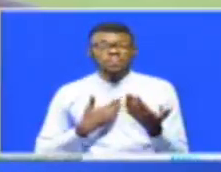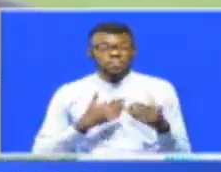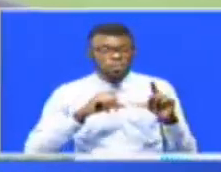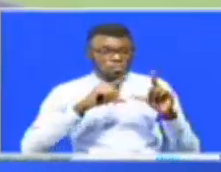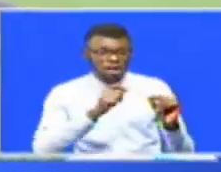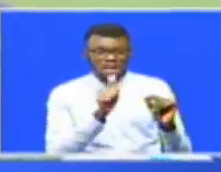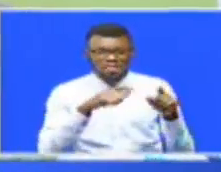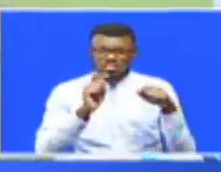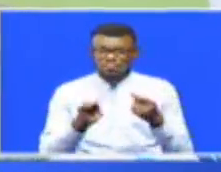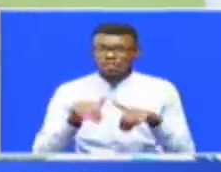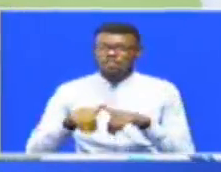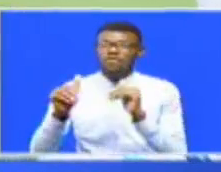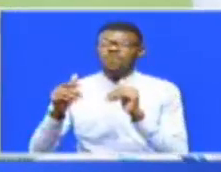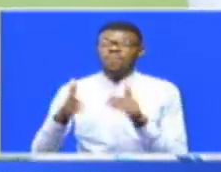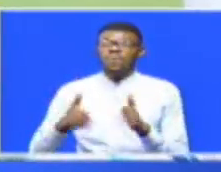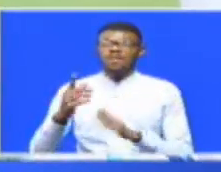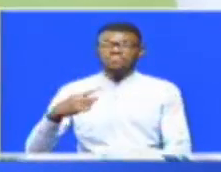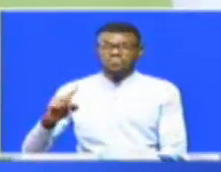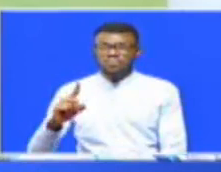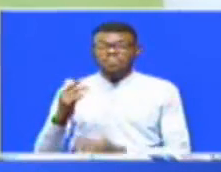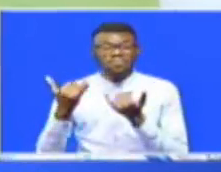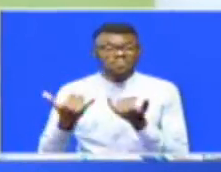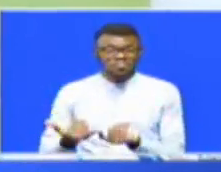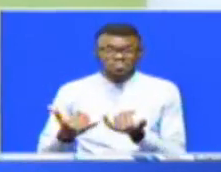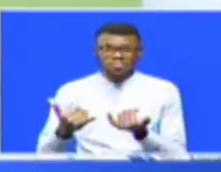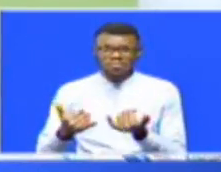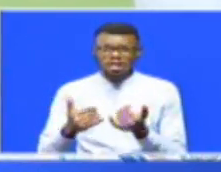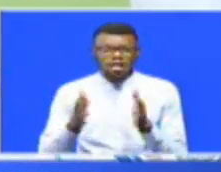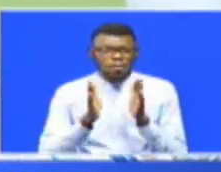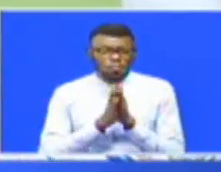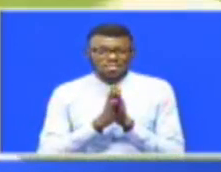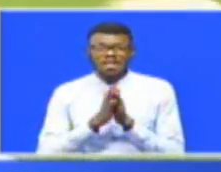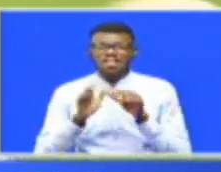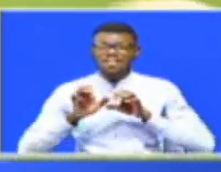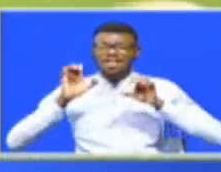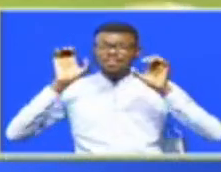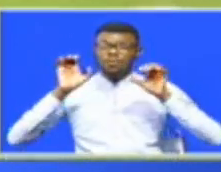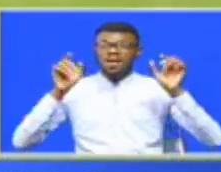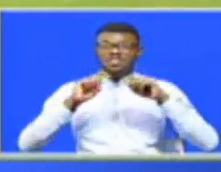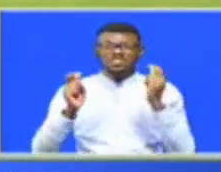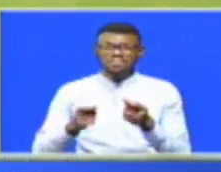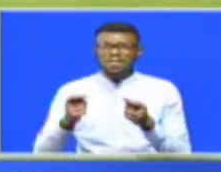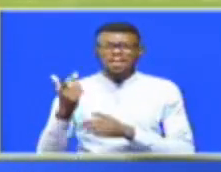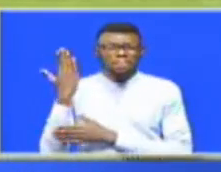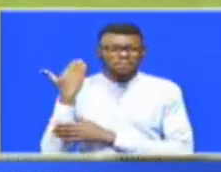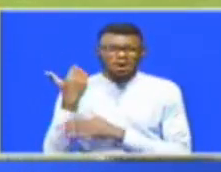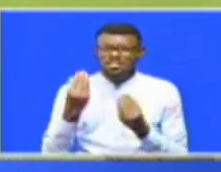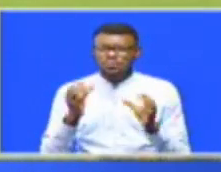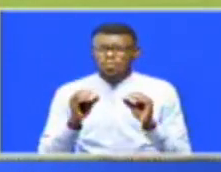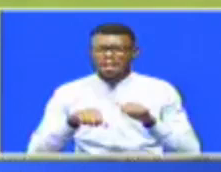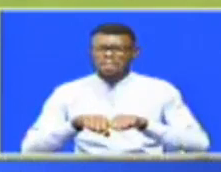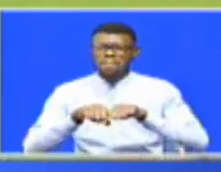channel. Matasi, who is currently in his second season with Ethiopian Giants St. George's, had a rough season due to